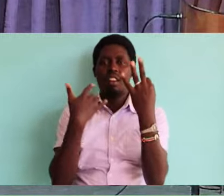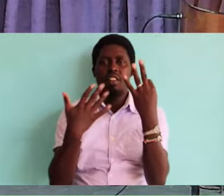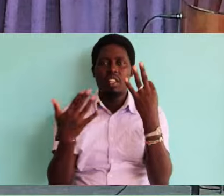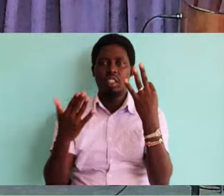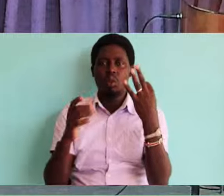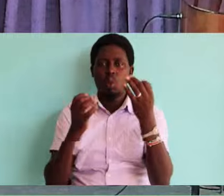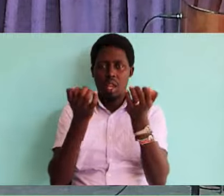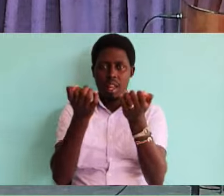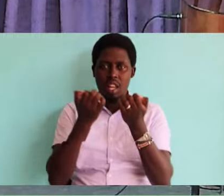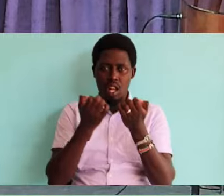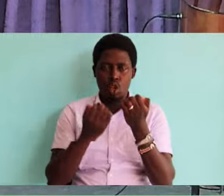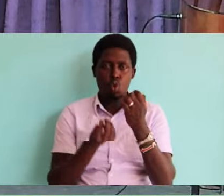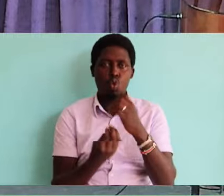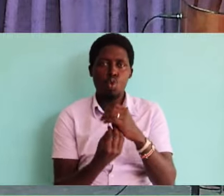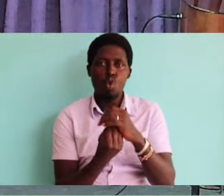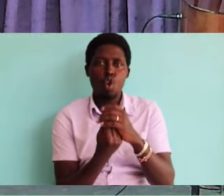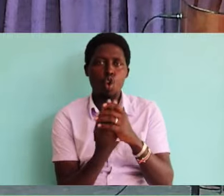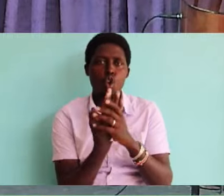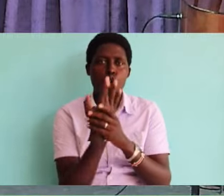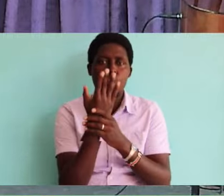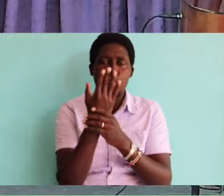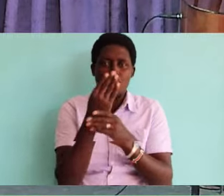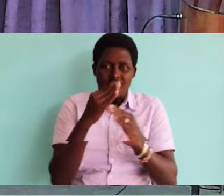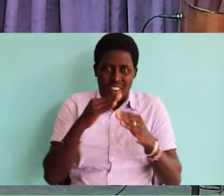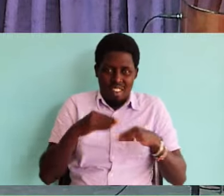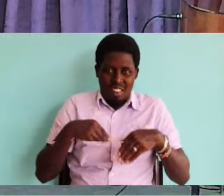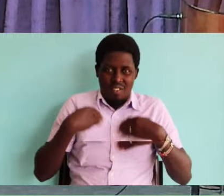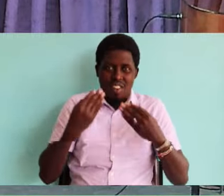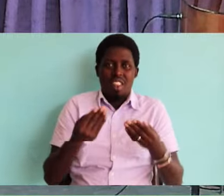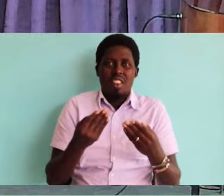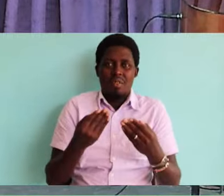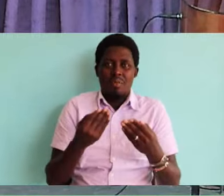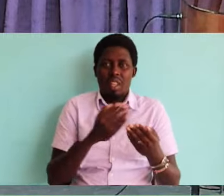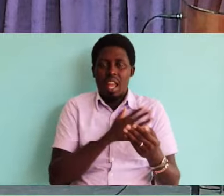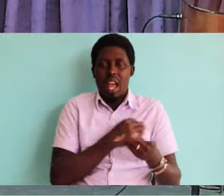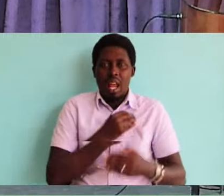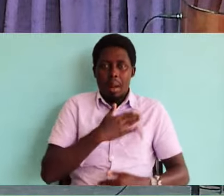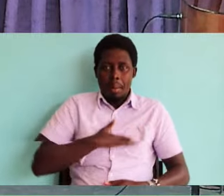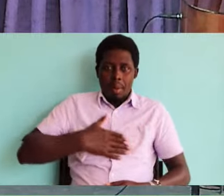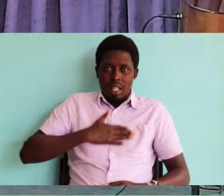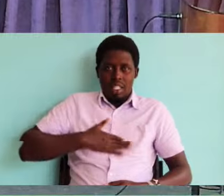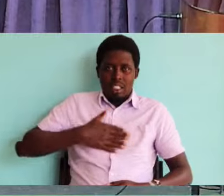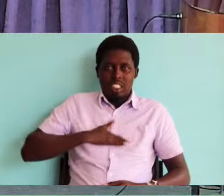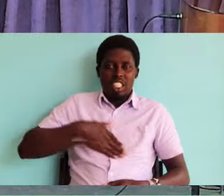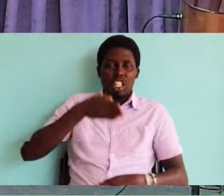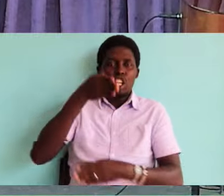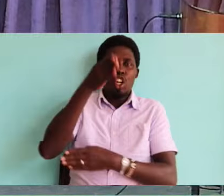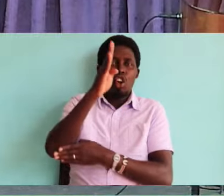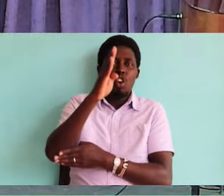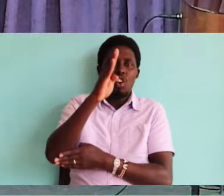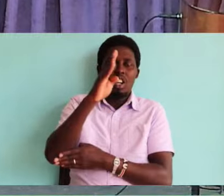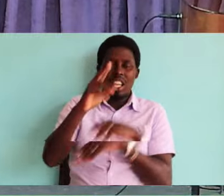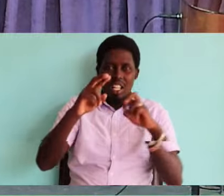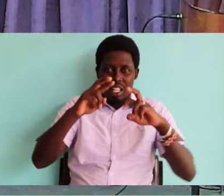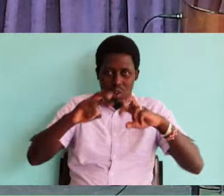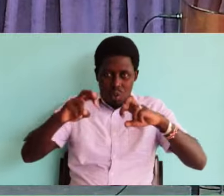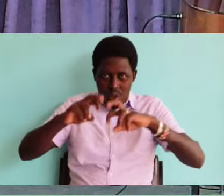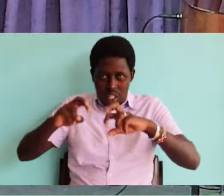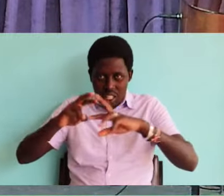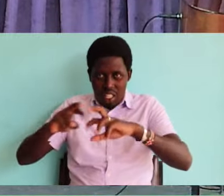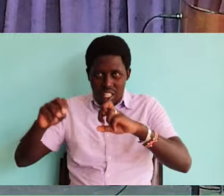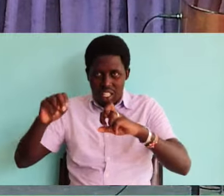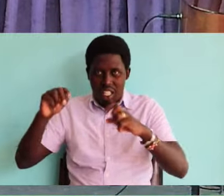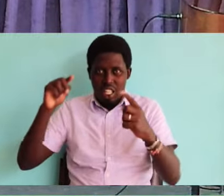in servanthood, generosity, and in pleasing God. And those are looking